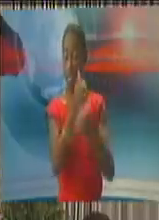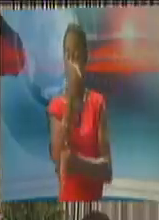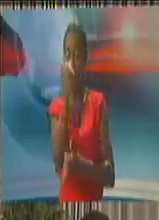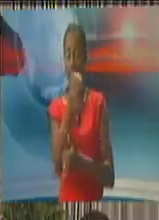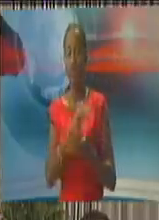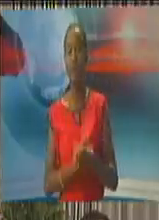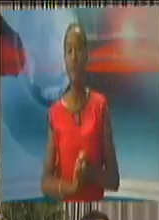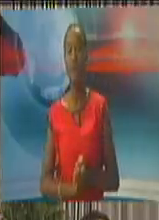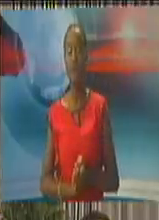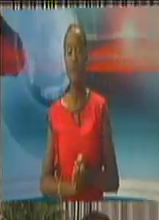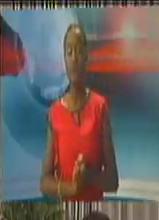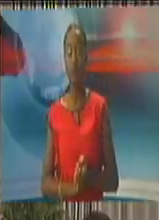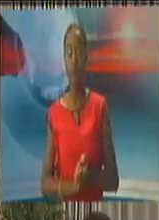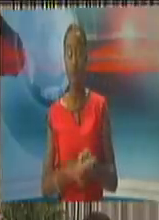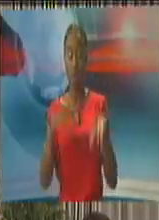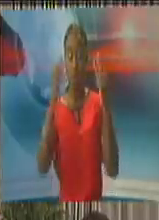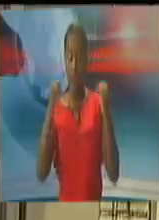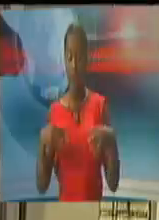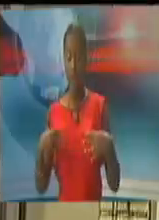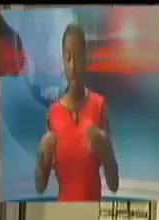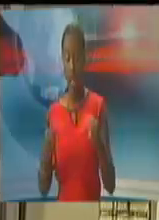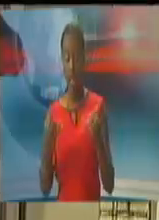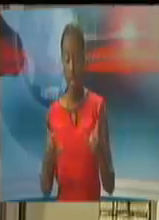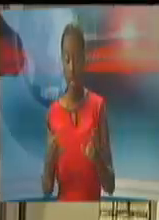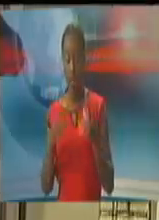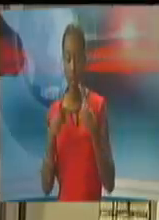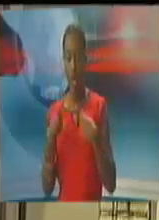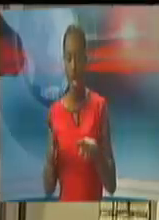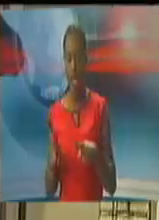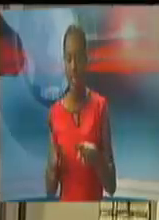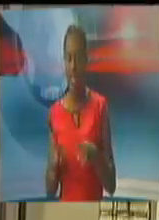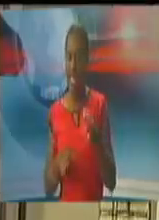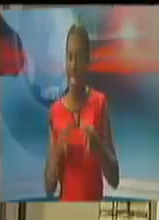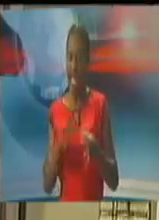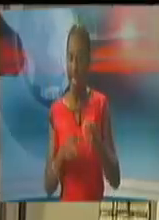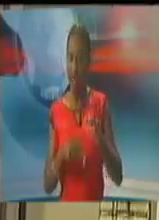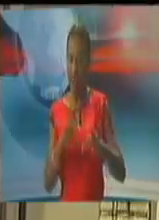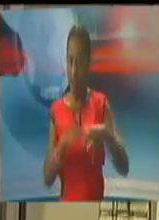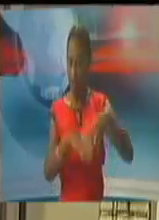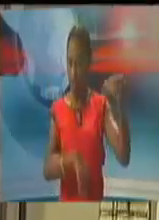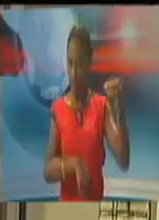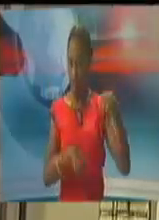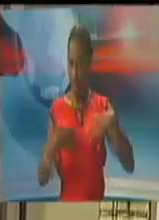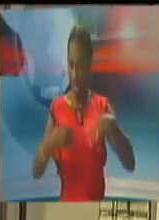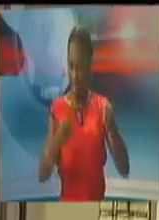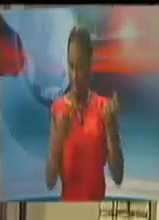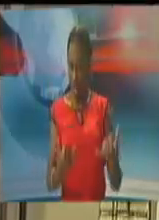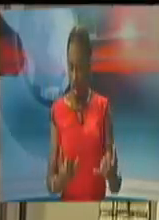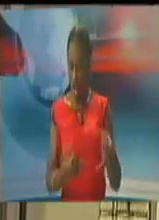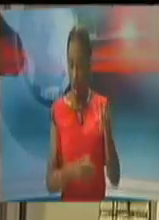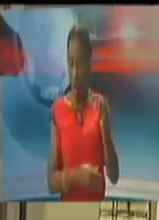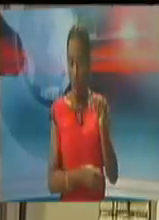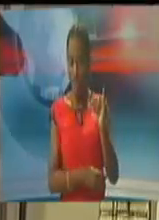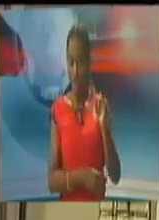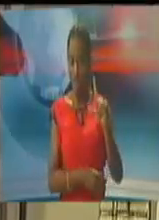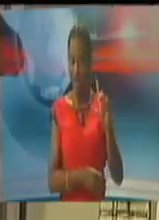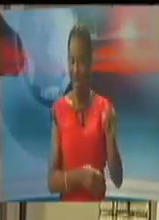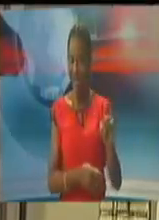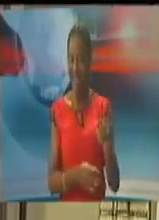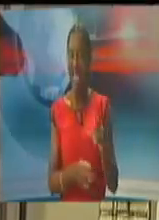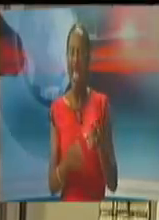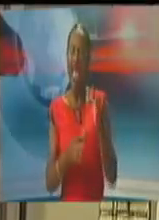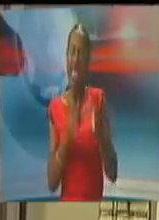of your question, dealing with whether these people were mild or severe. If you go back to what we report every